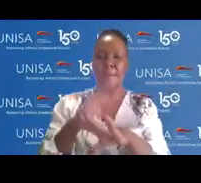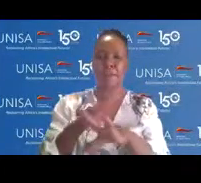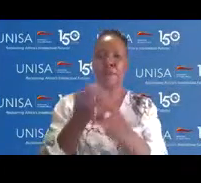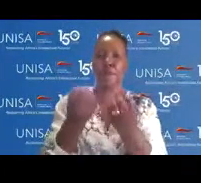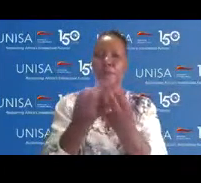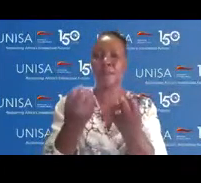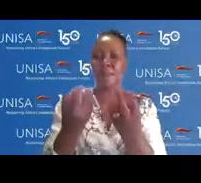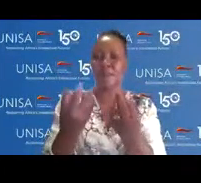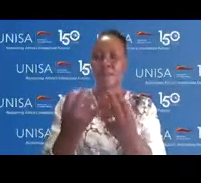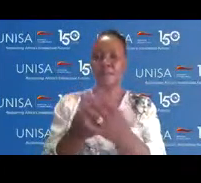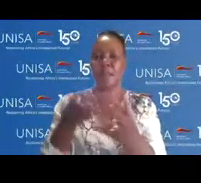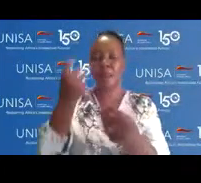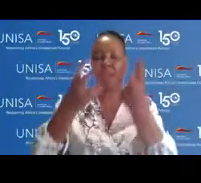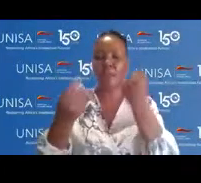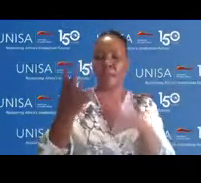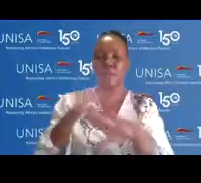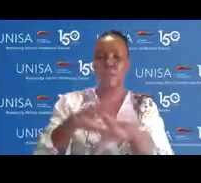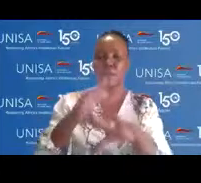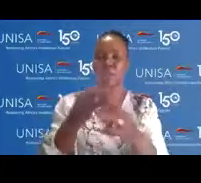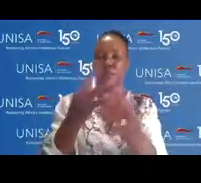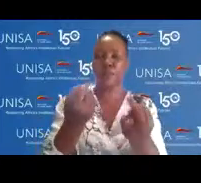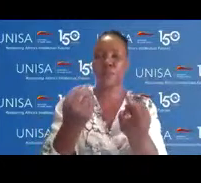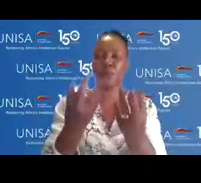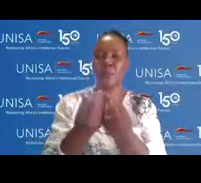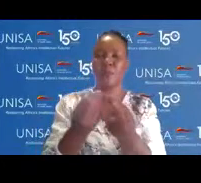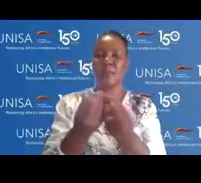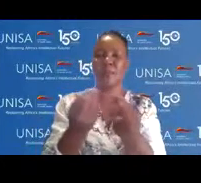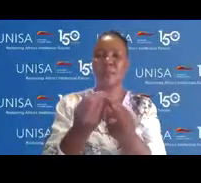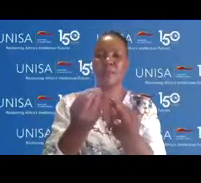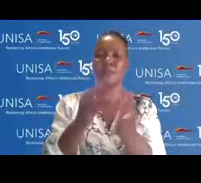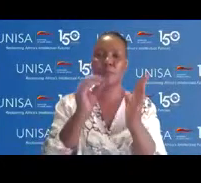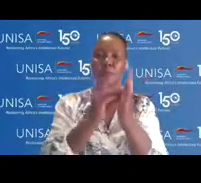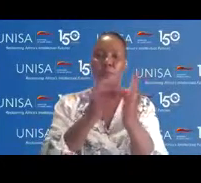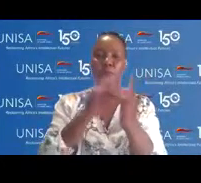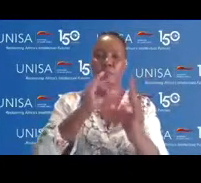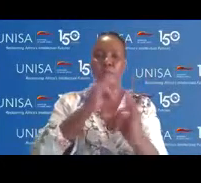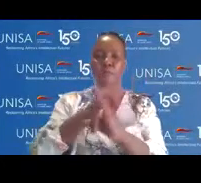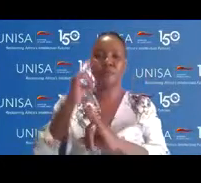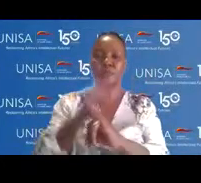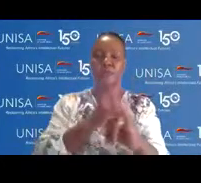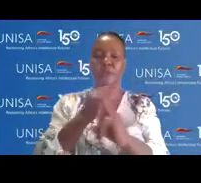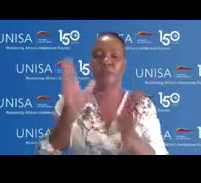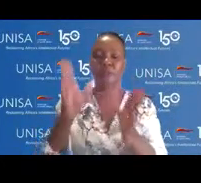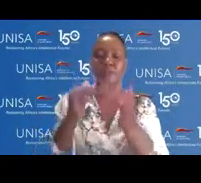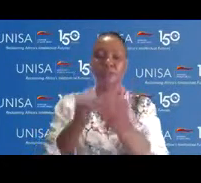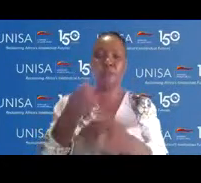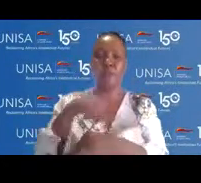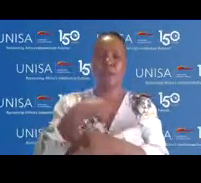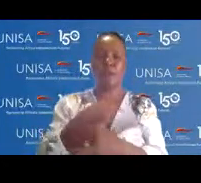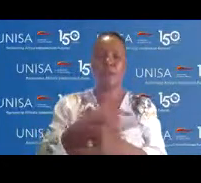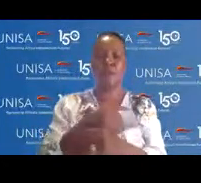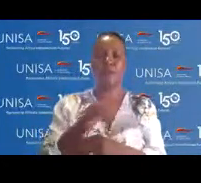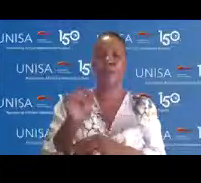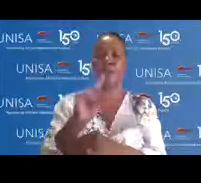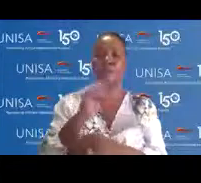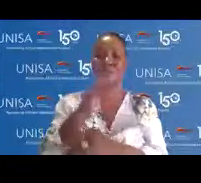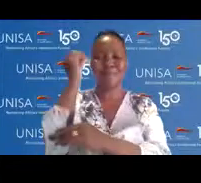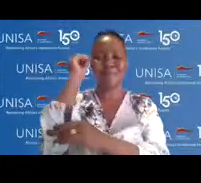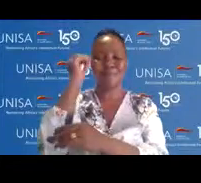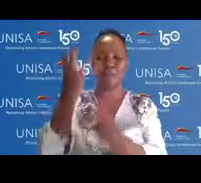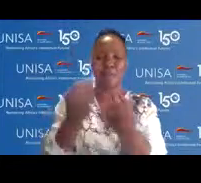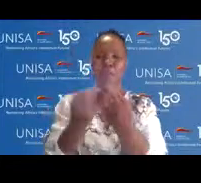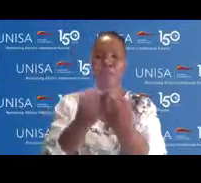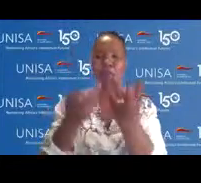of new things. Maybe just post in the chat for us. What was the most interesting thing that you've learned today that you didn't